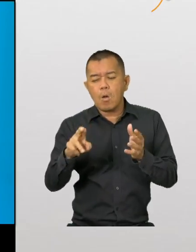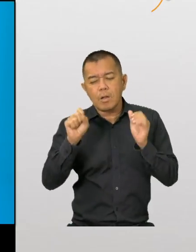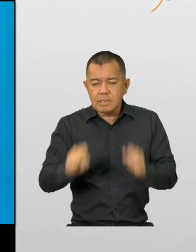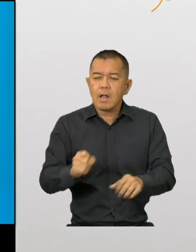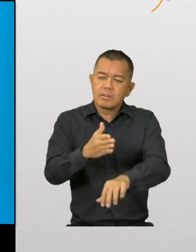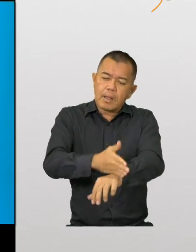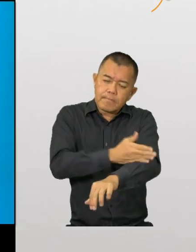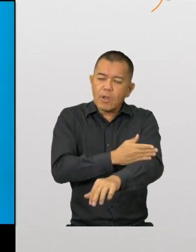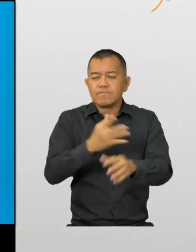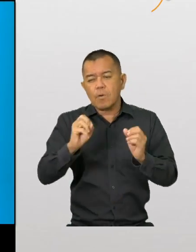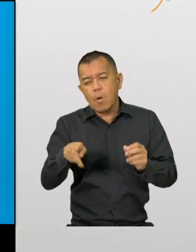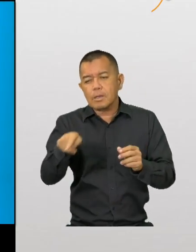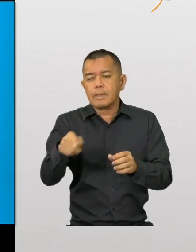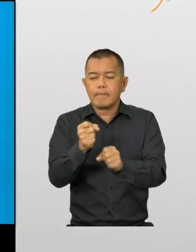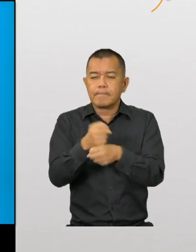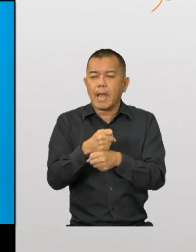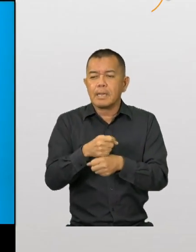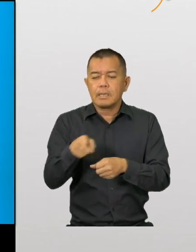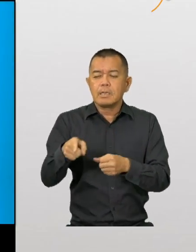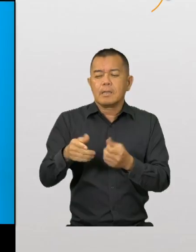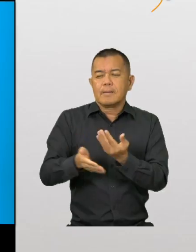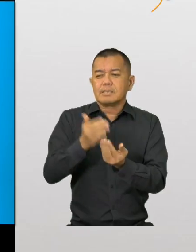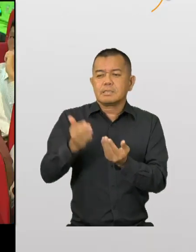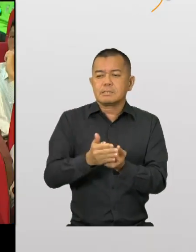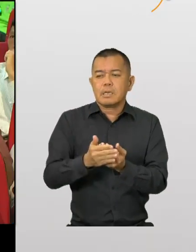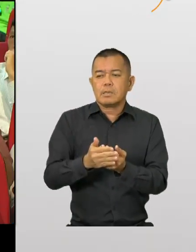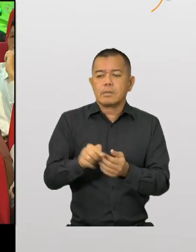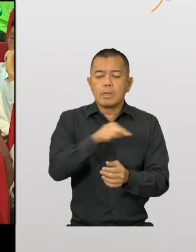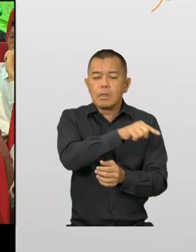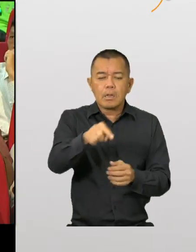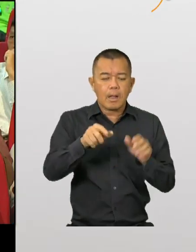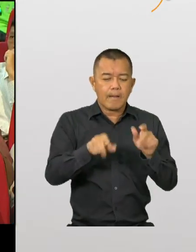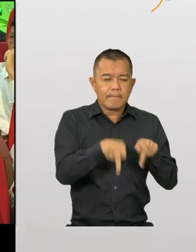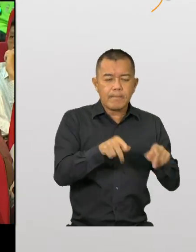to buy and sell old flats. And MND is working on this.